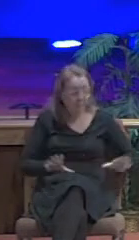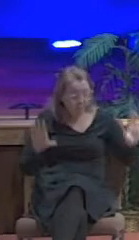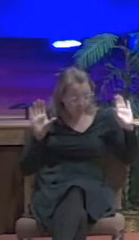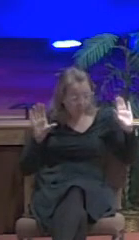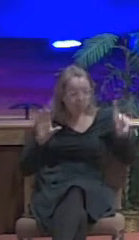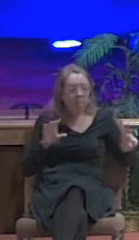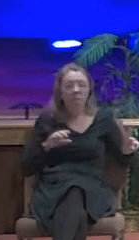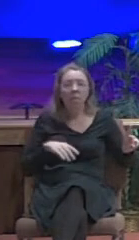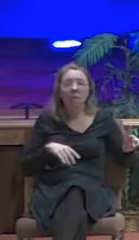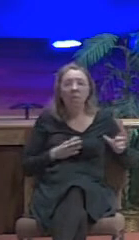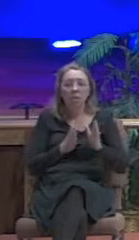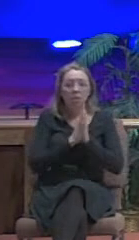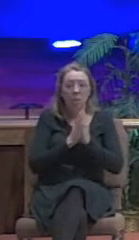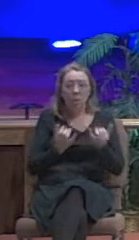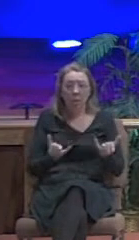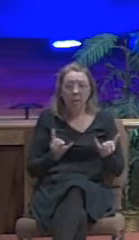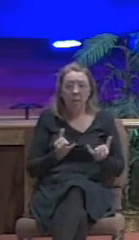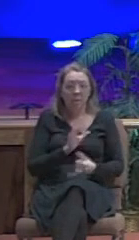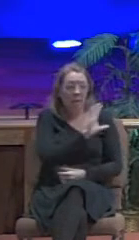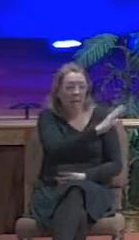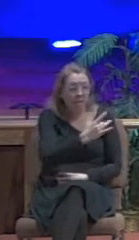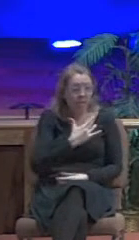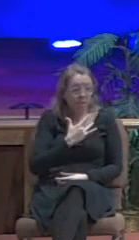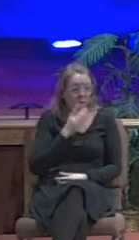would change his heart. You would speak to him.